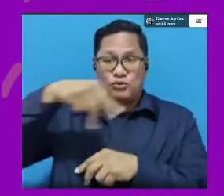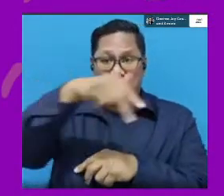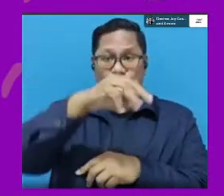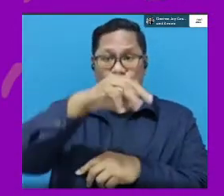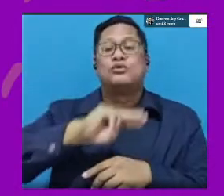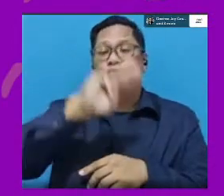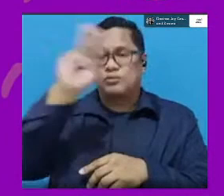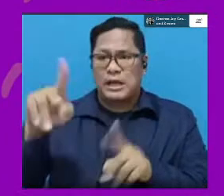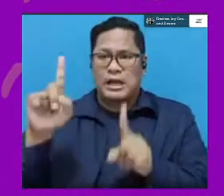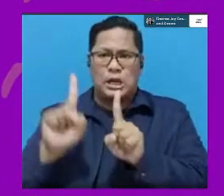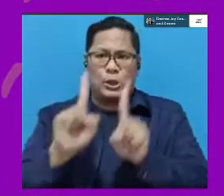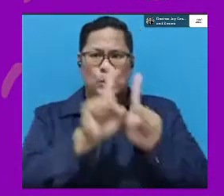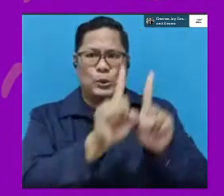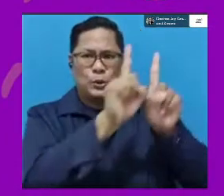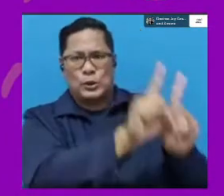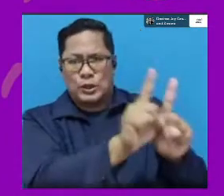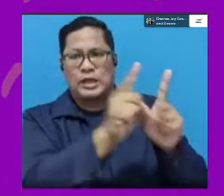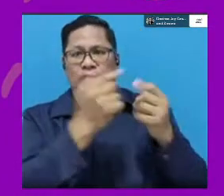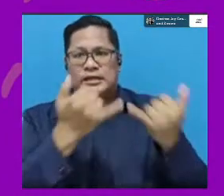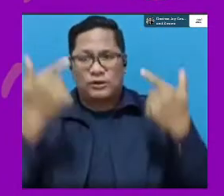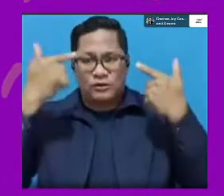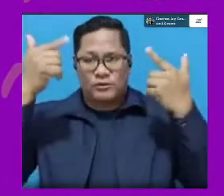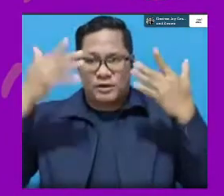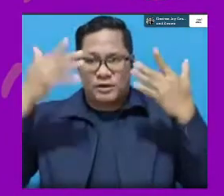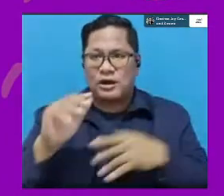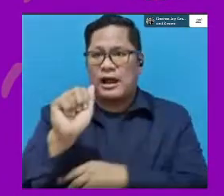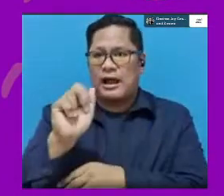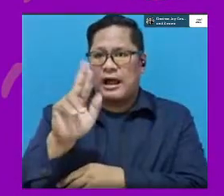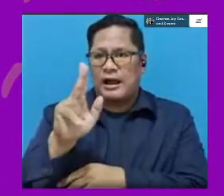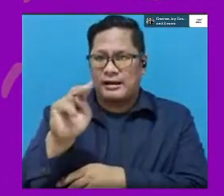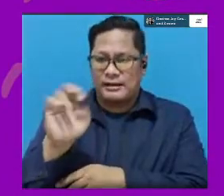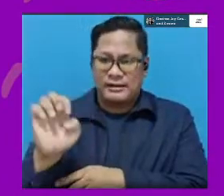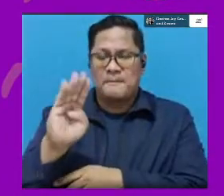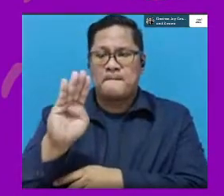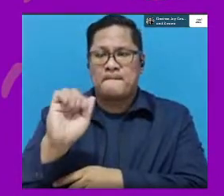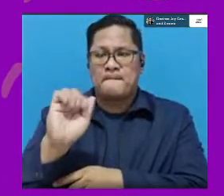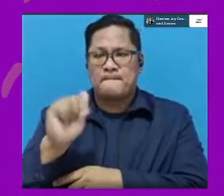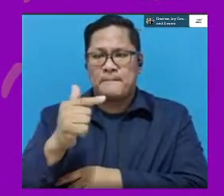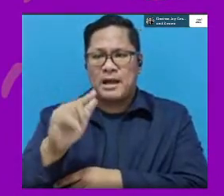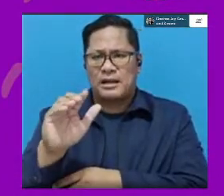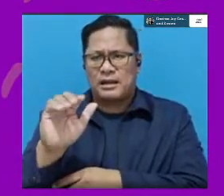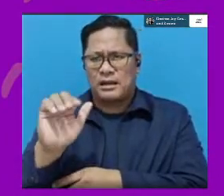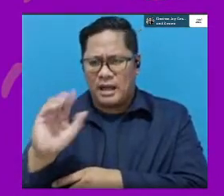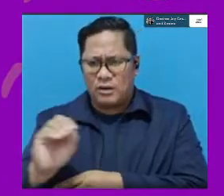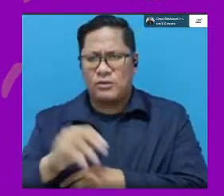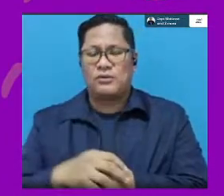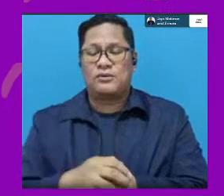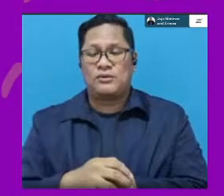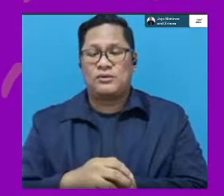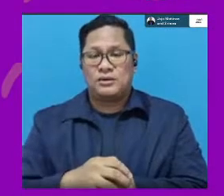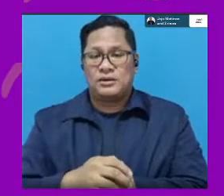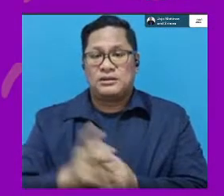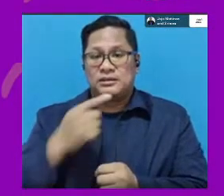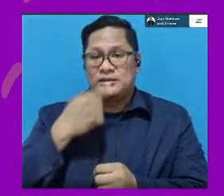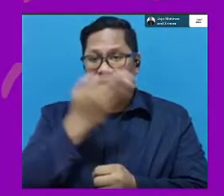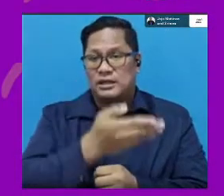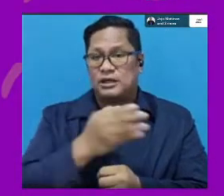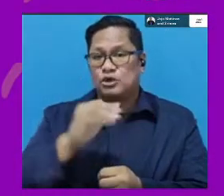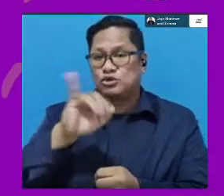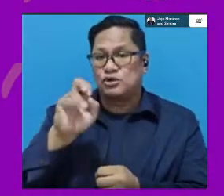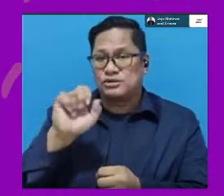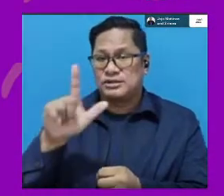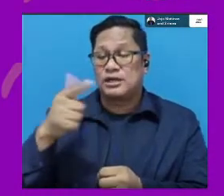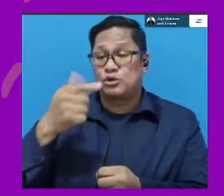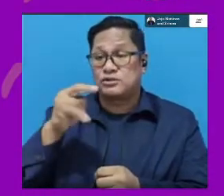defender, now Governor Arlene Caca Bagao. Mr. Josel Gonzalez is Chief of Staff in the Office